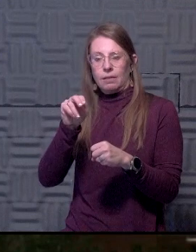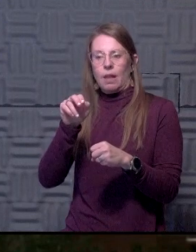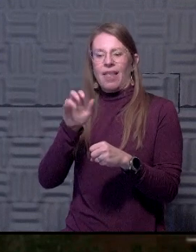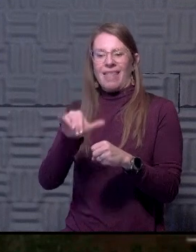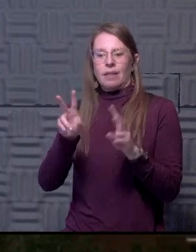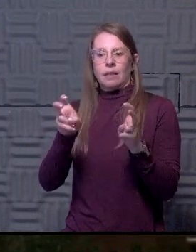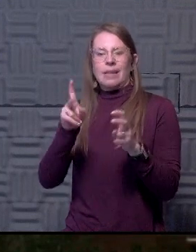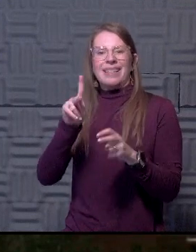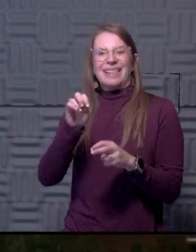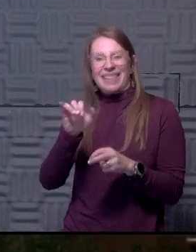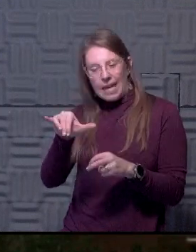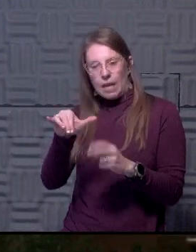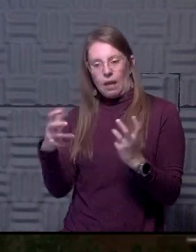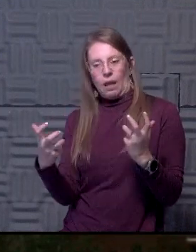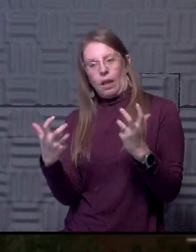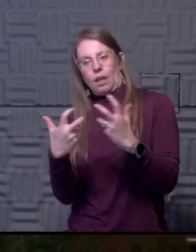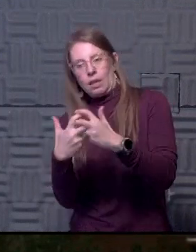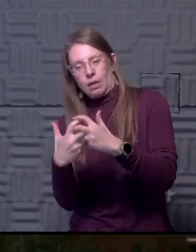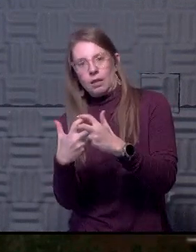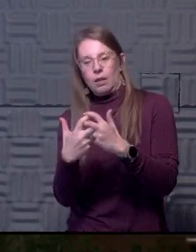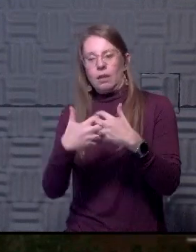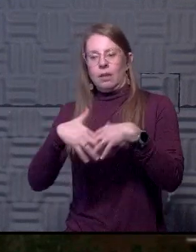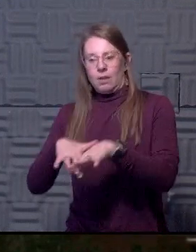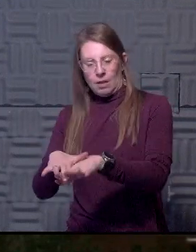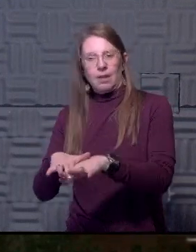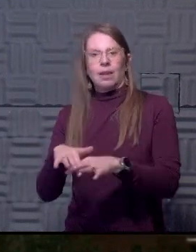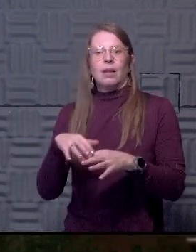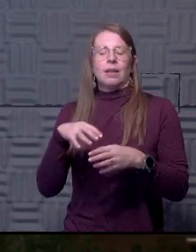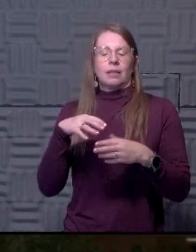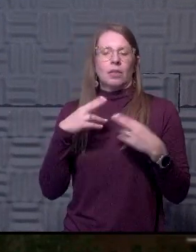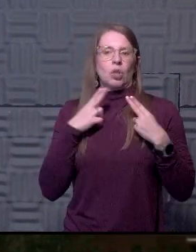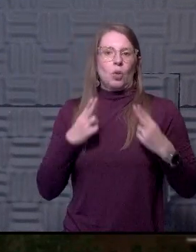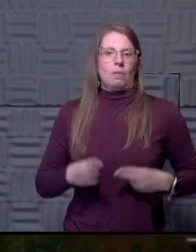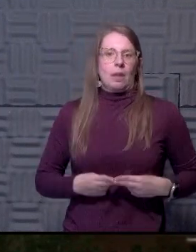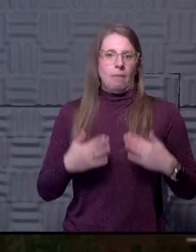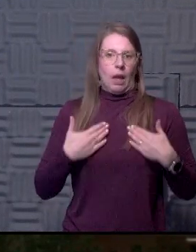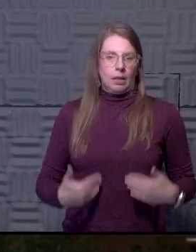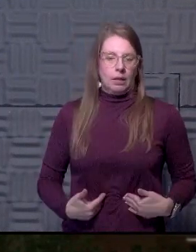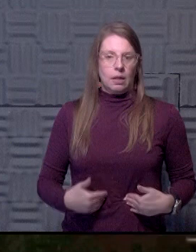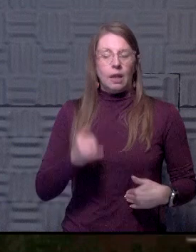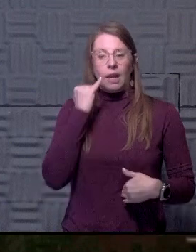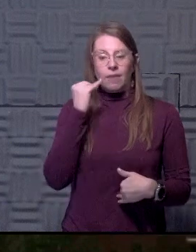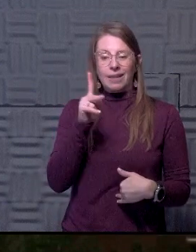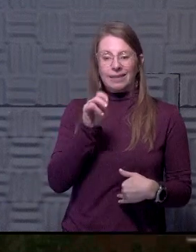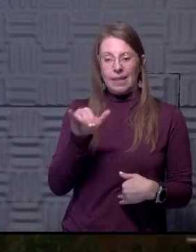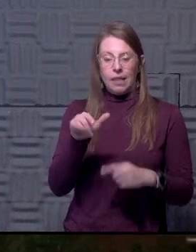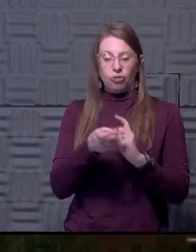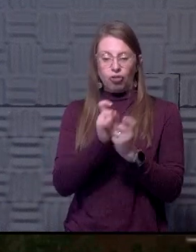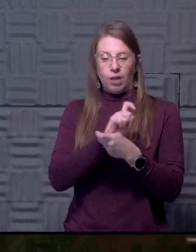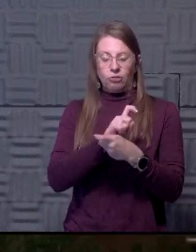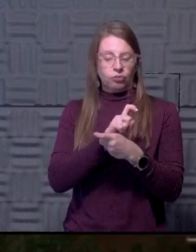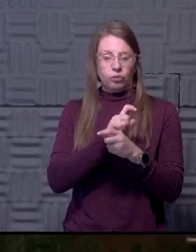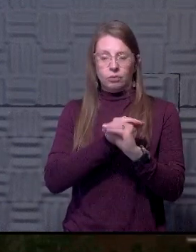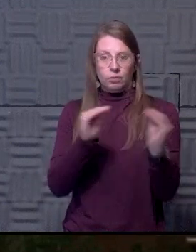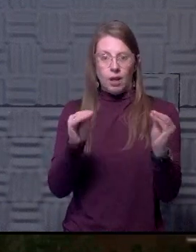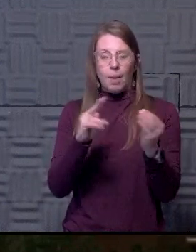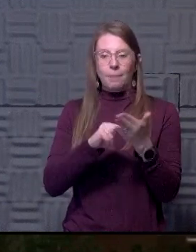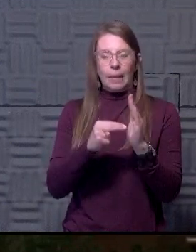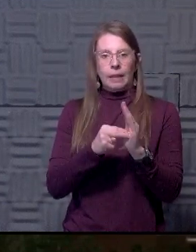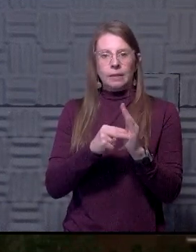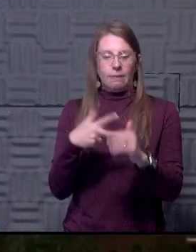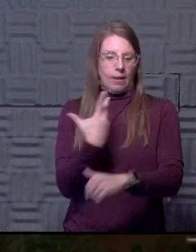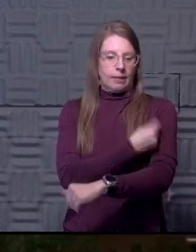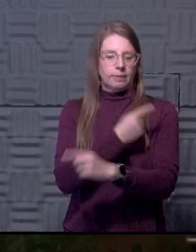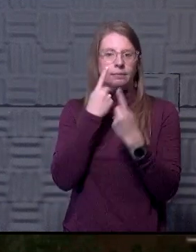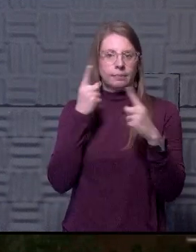inside of your human body, of the cell. So as long as that key remains unchanged, the vaccine appears to still be effective.